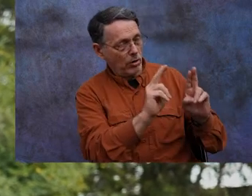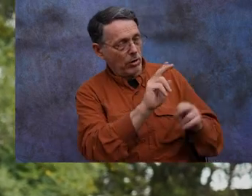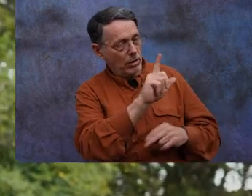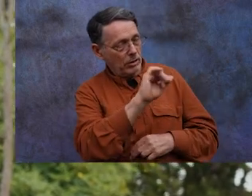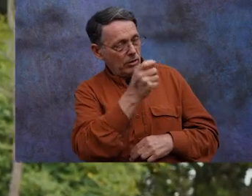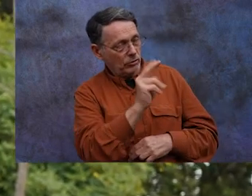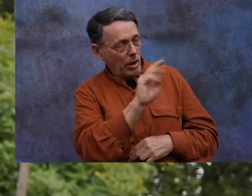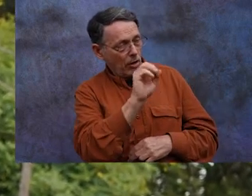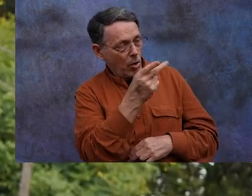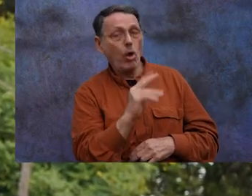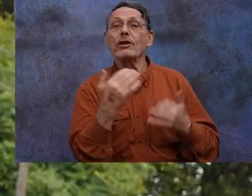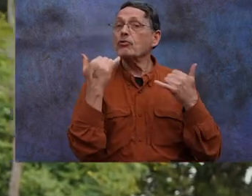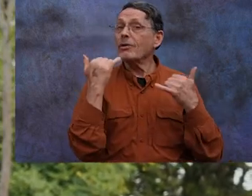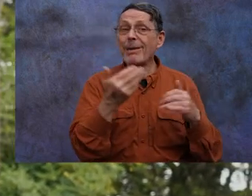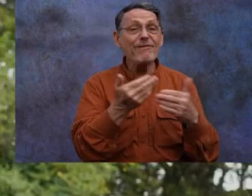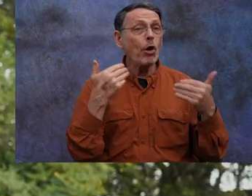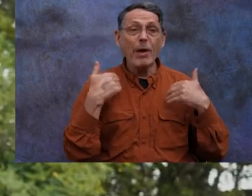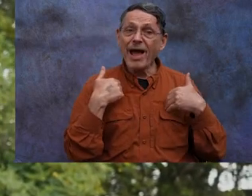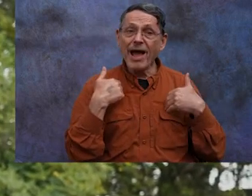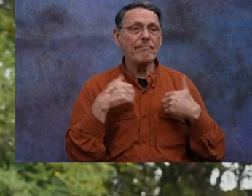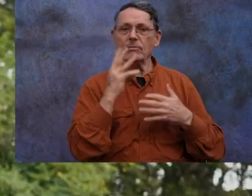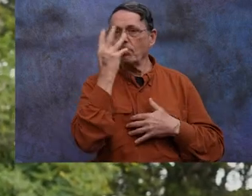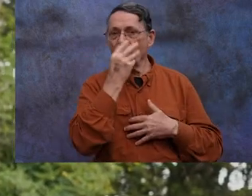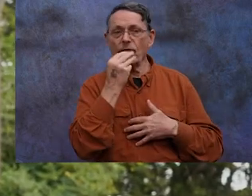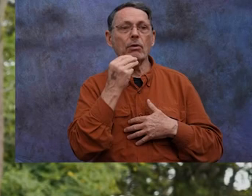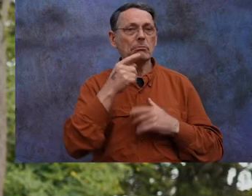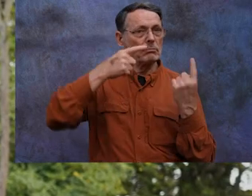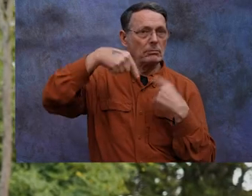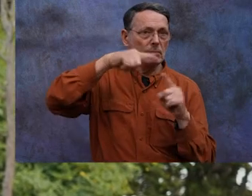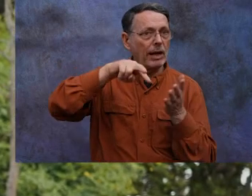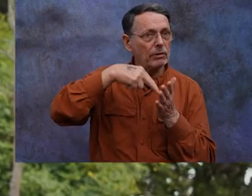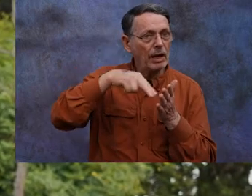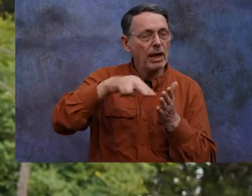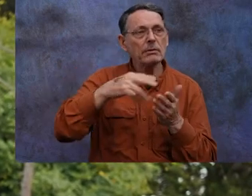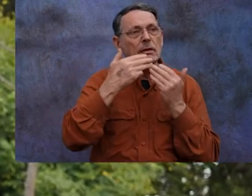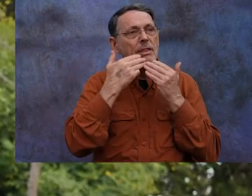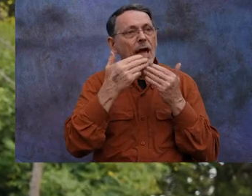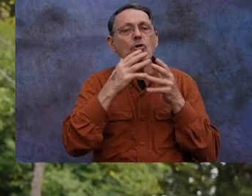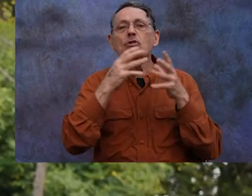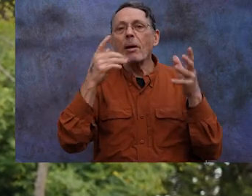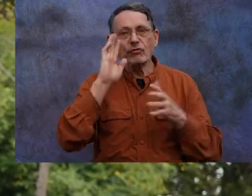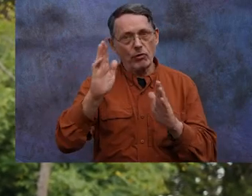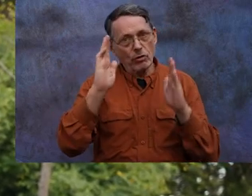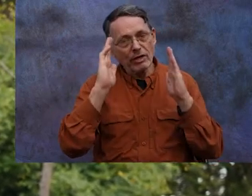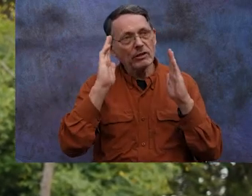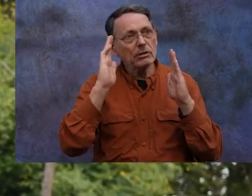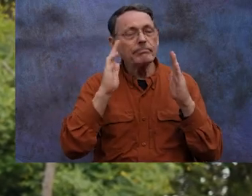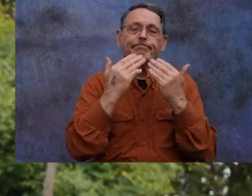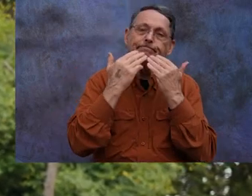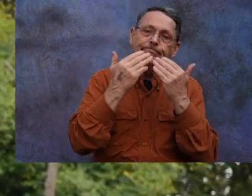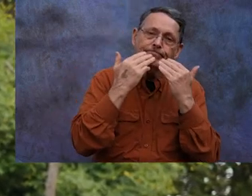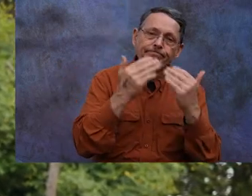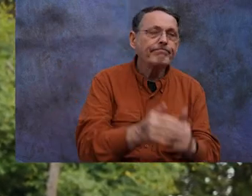today before we have this beautiful spiral dance. Thank you so much for your attention. I appreciate